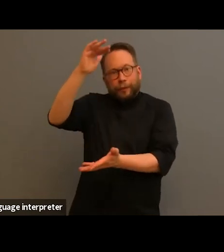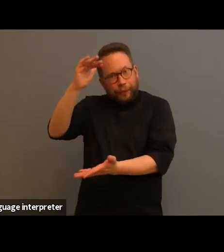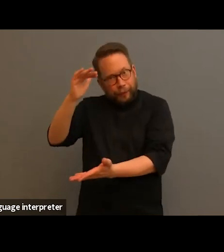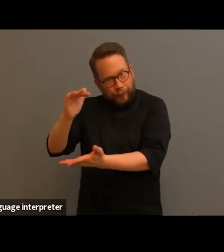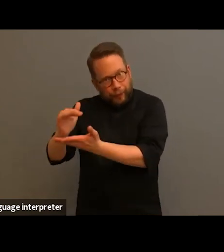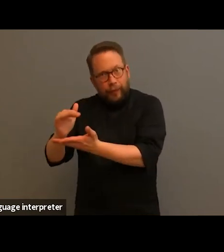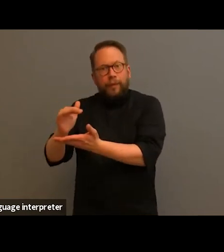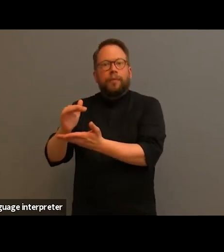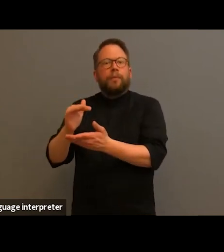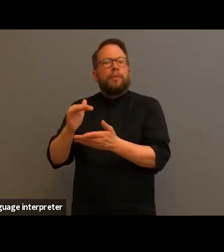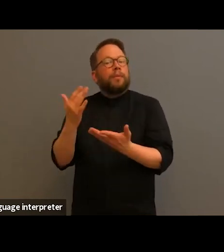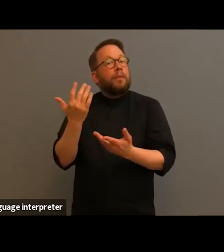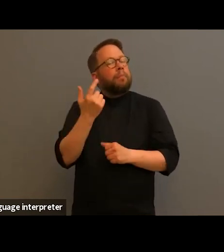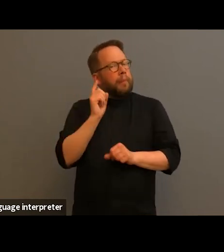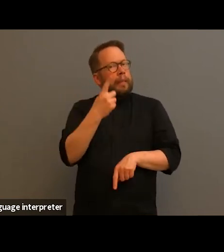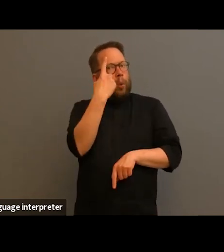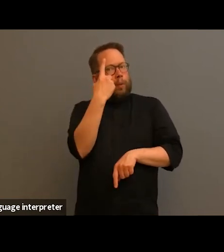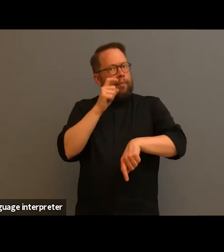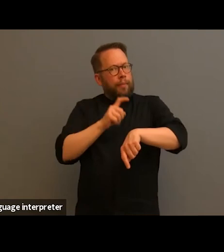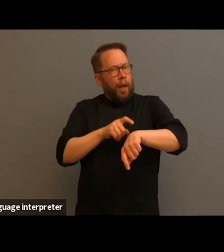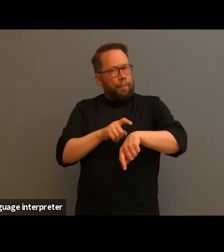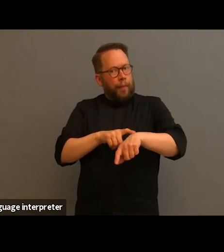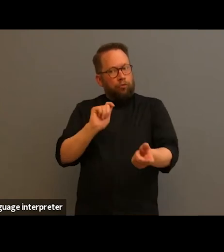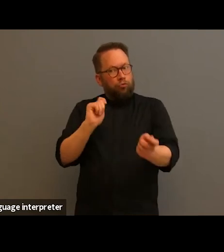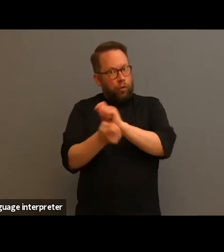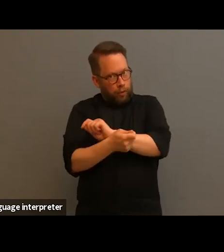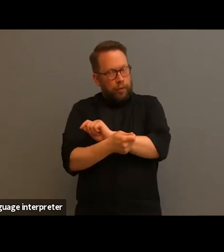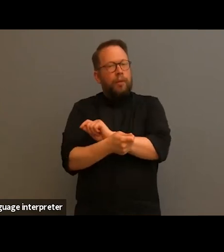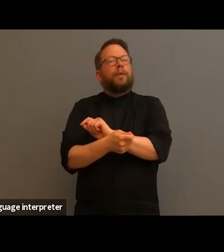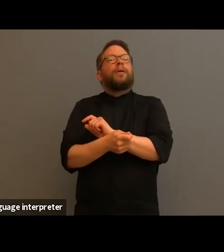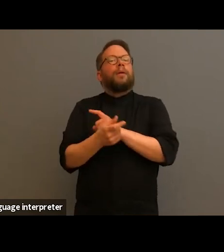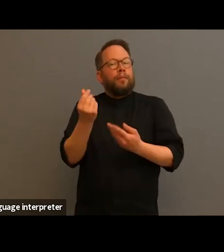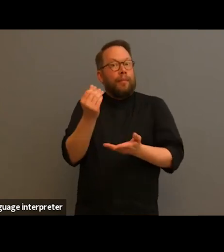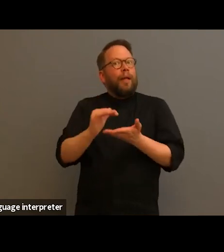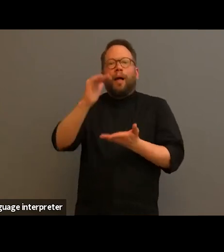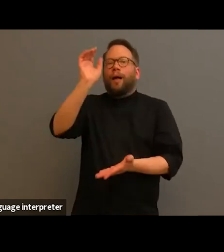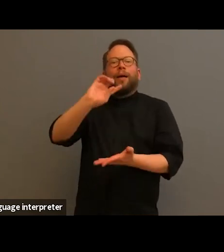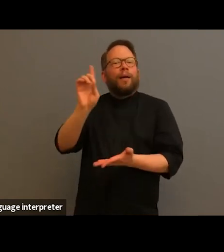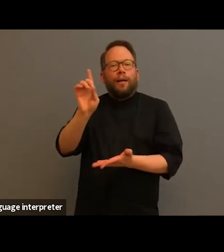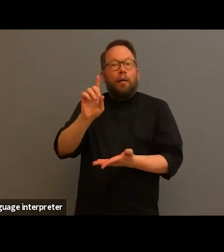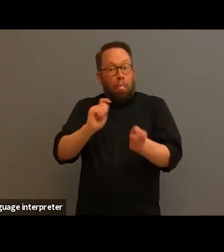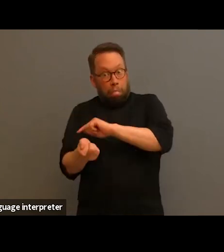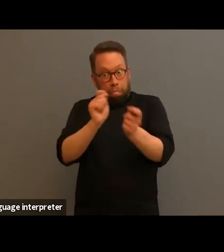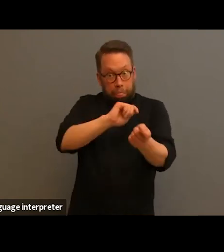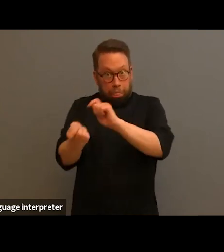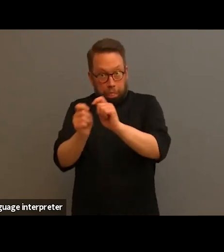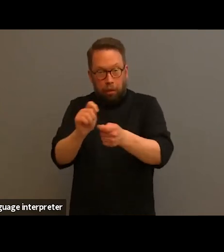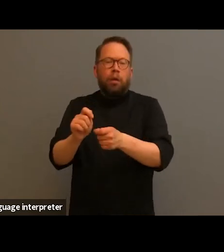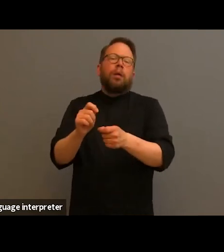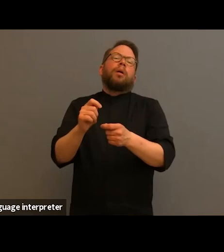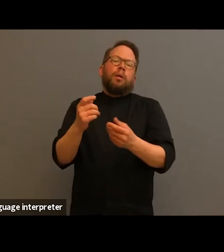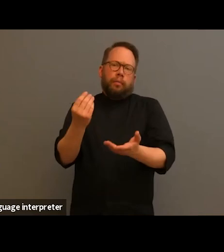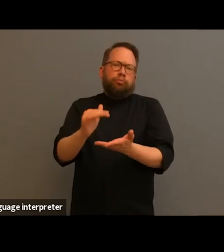investment. Moreover, our report highlights the link between universal design and assistive